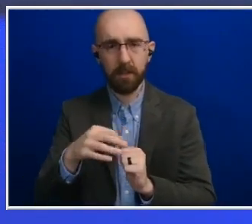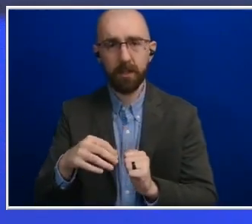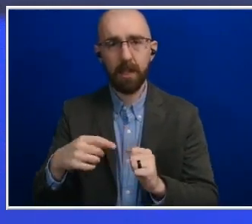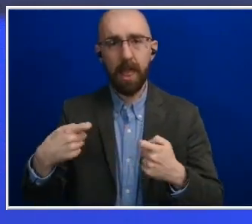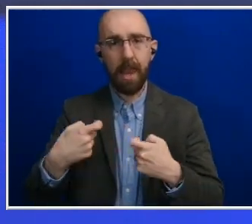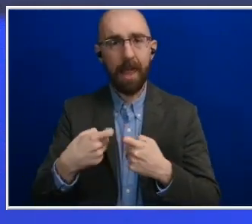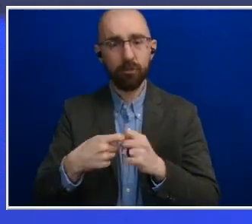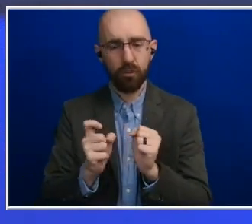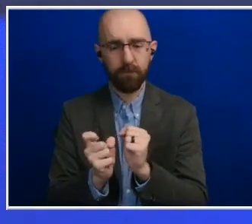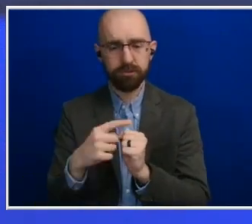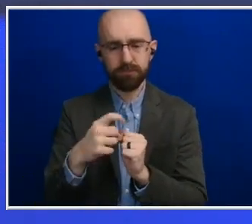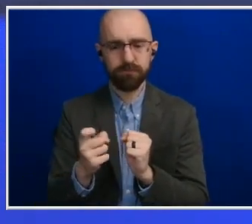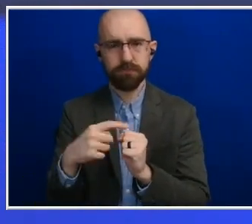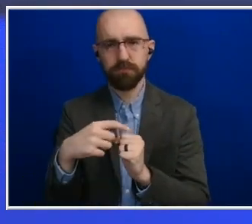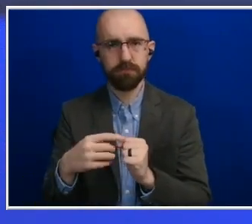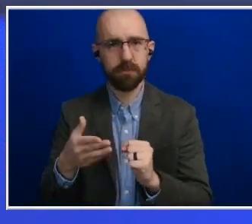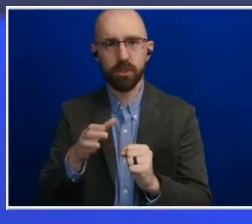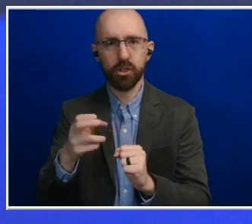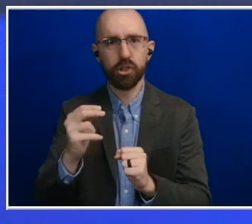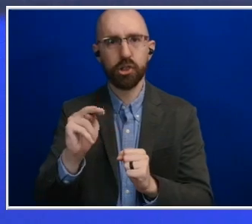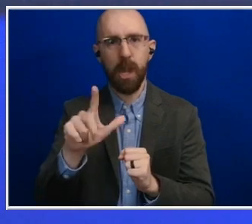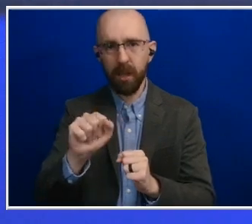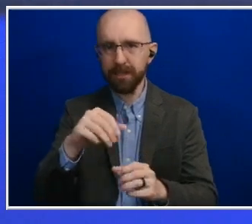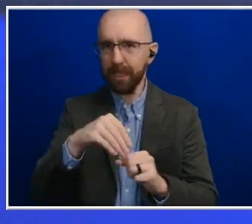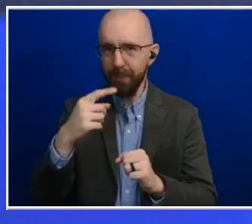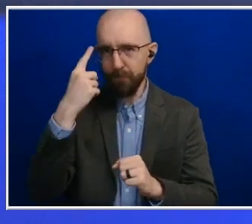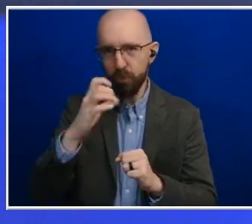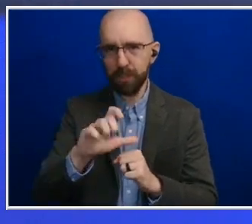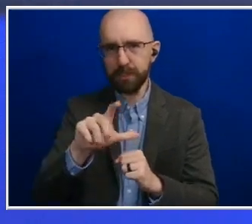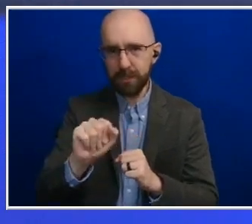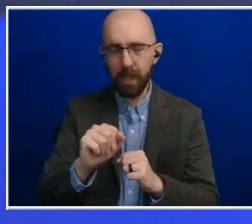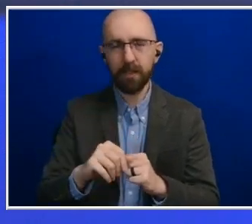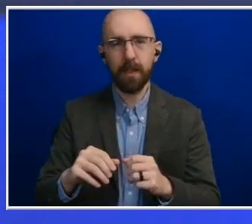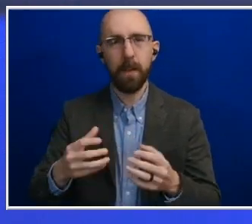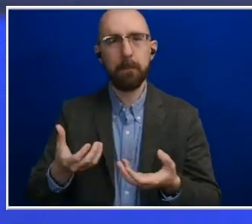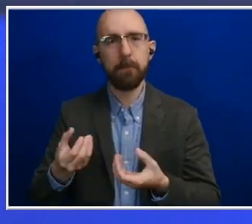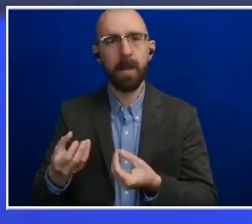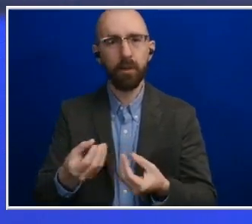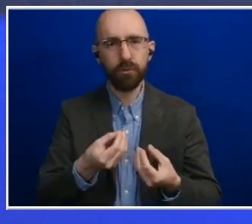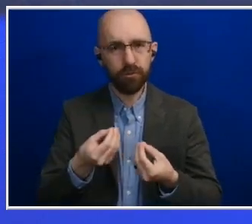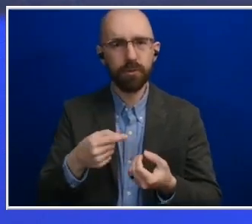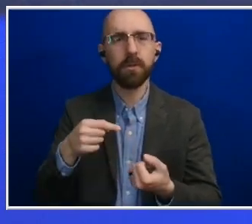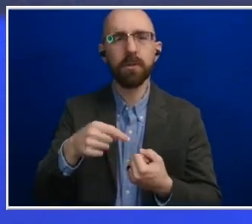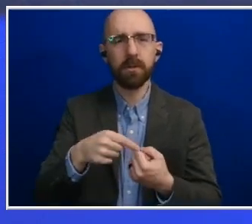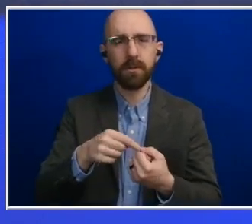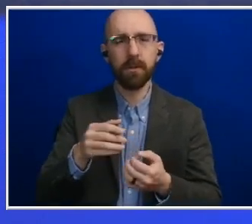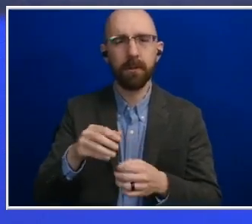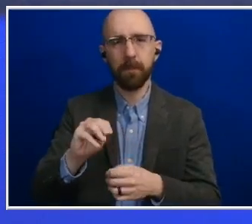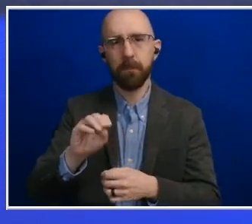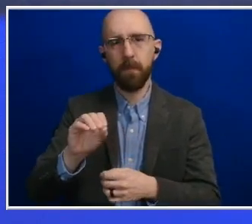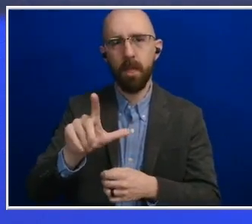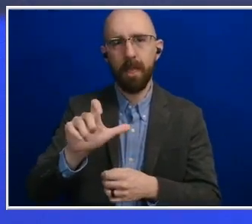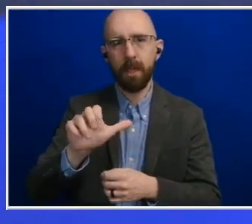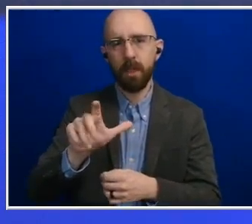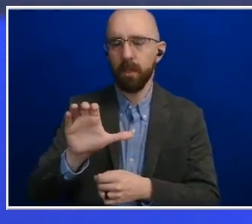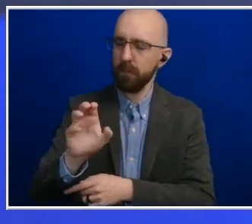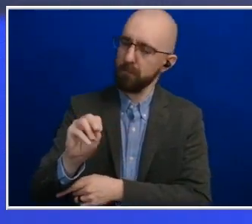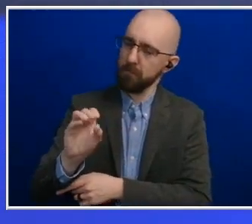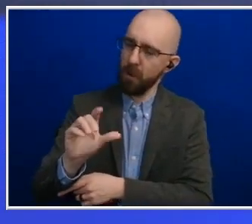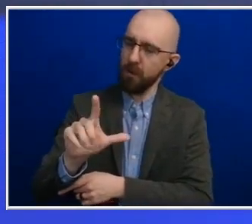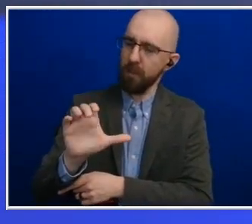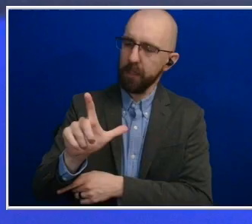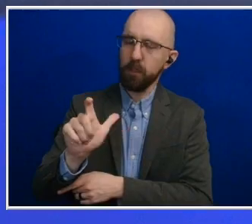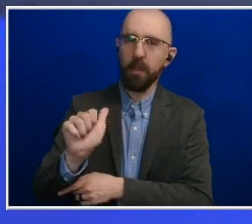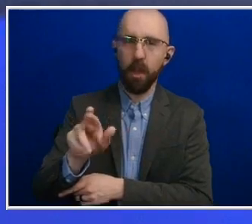go through channels within the brain cells, the molecular mechanisms. So I'll get you a textbook